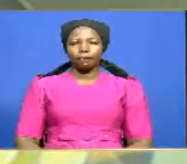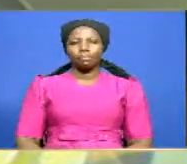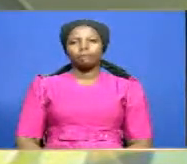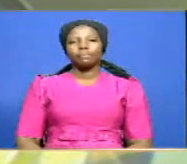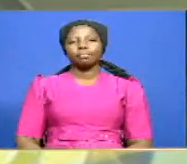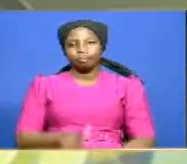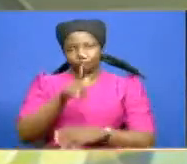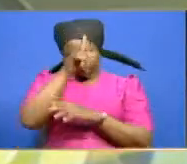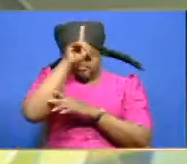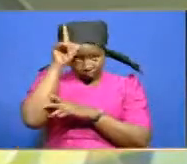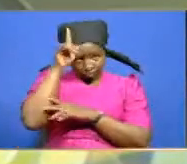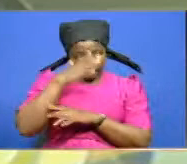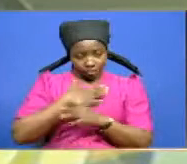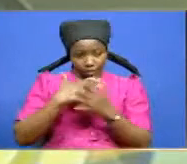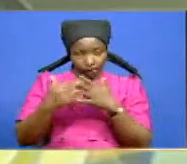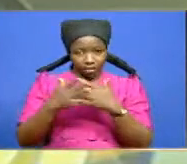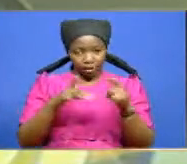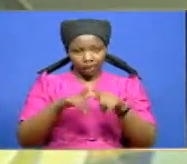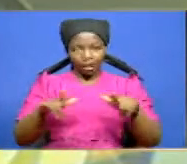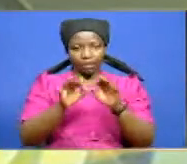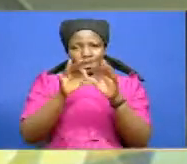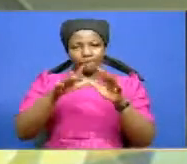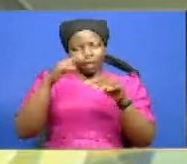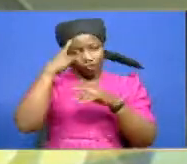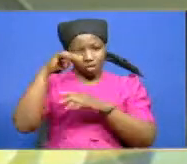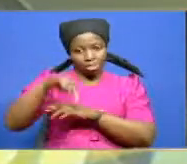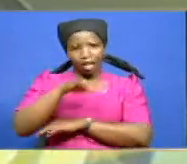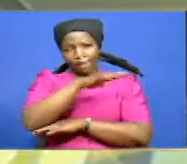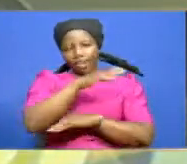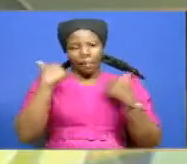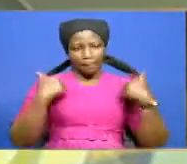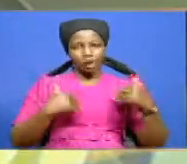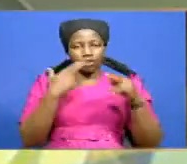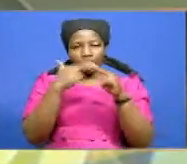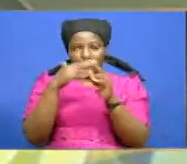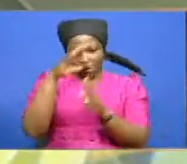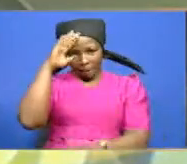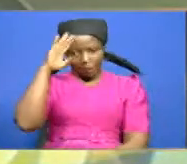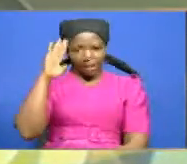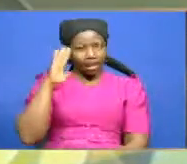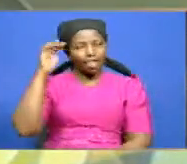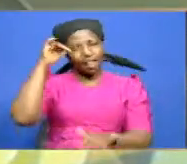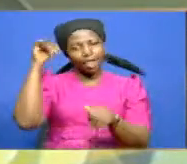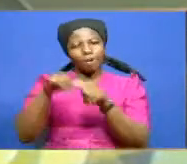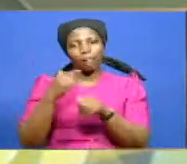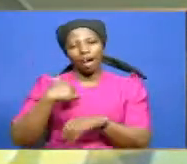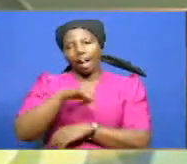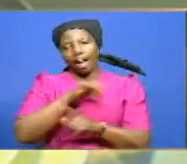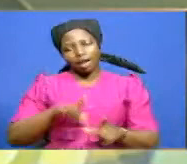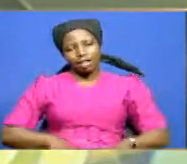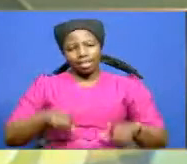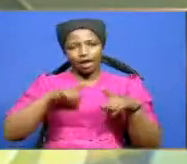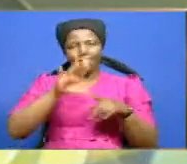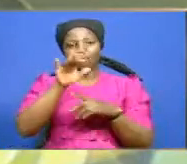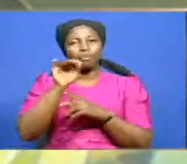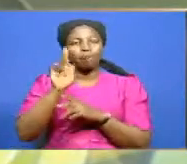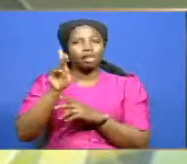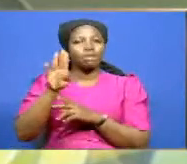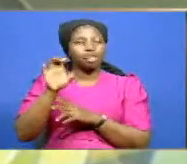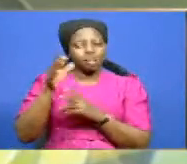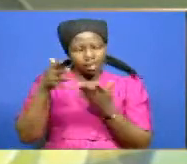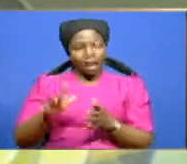interpreter for this evening. My name is Njue. Remember, we are live from the broadcasting house here in the county of Nairobi and